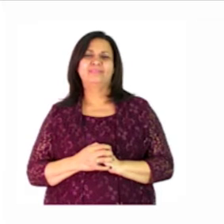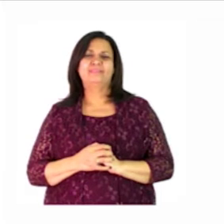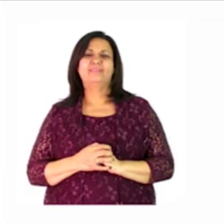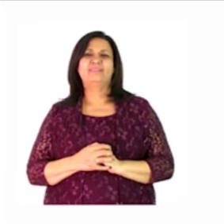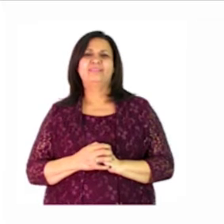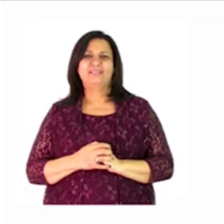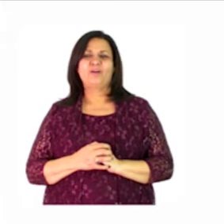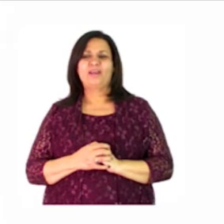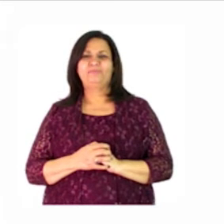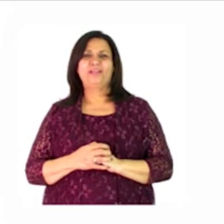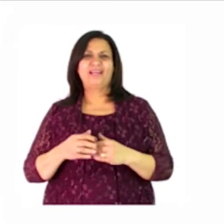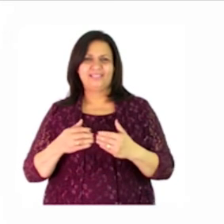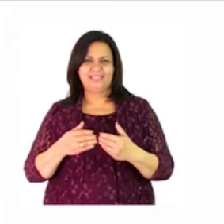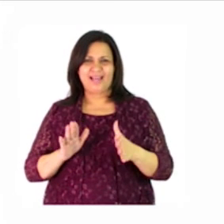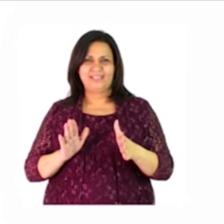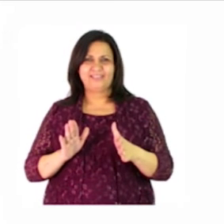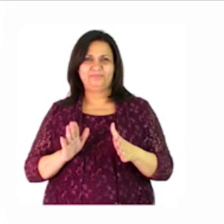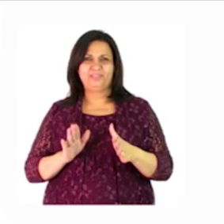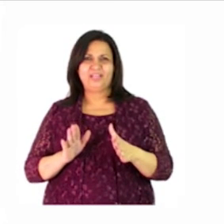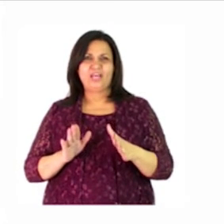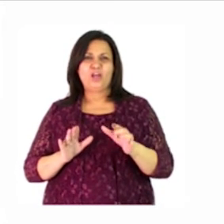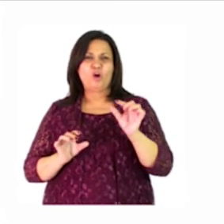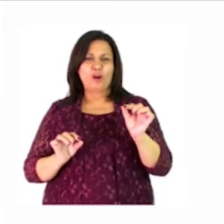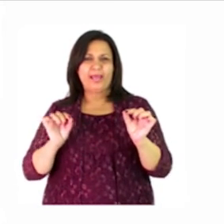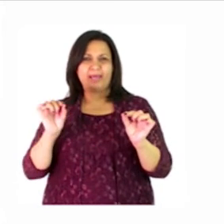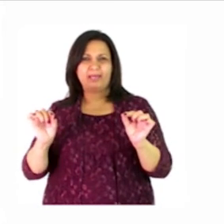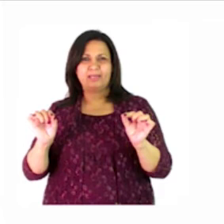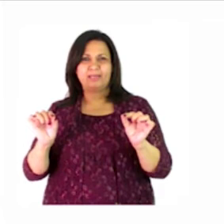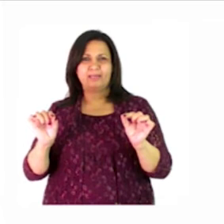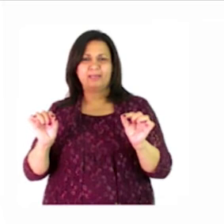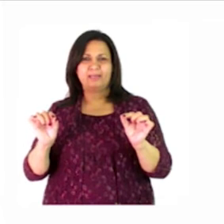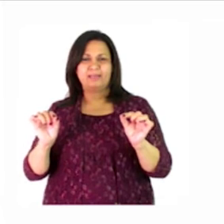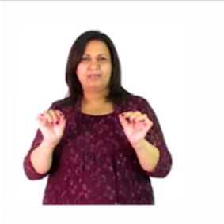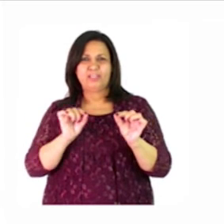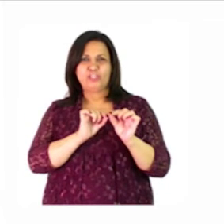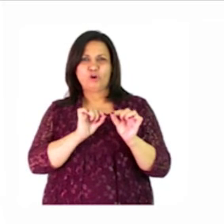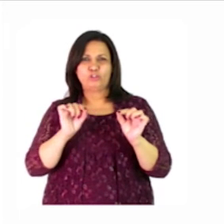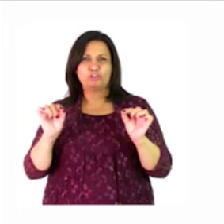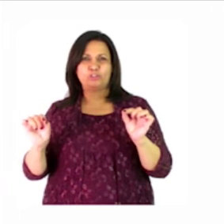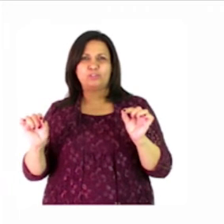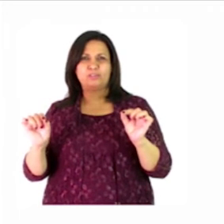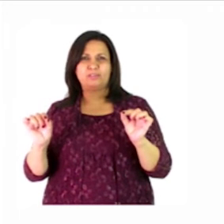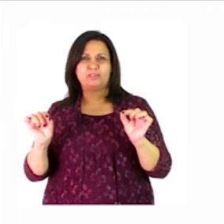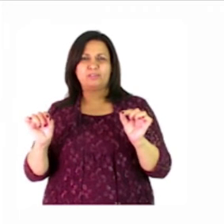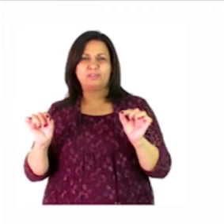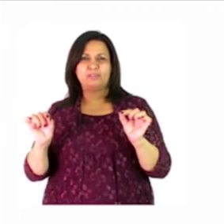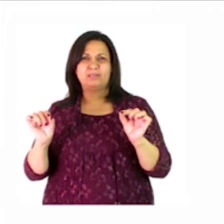Right. It says here, connect the dots. There is a little baby who is stuck right up on the